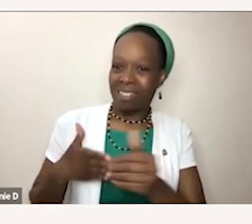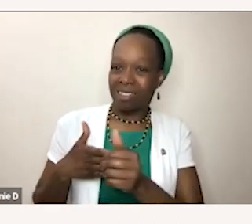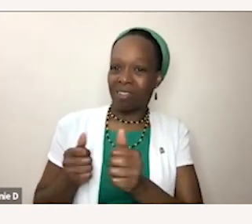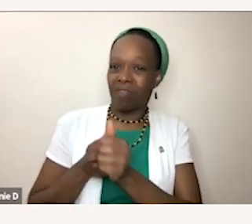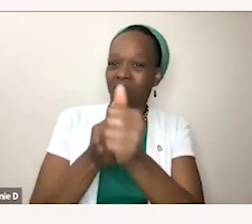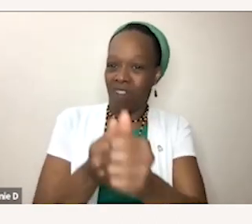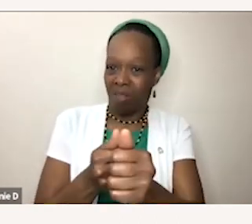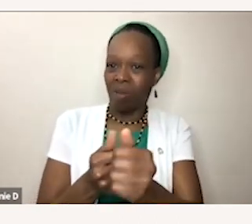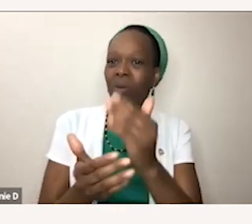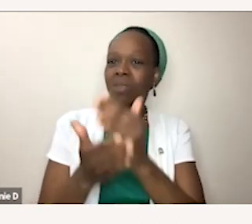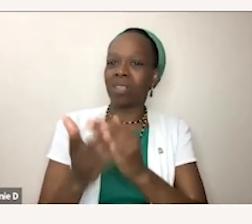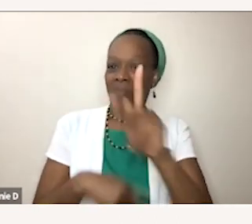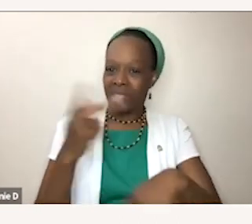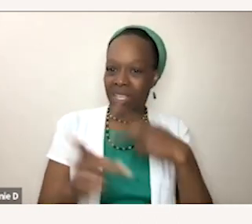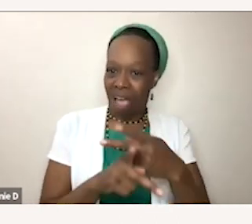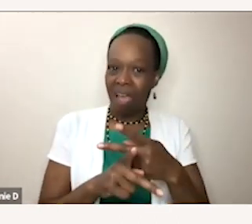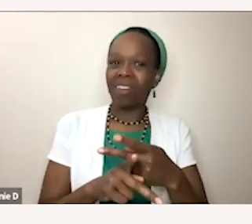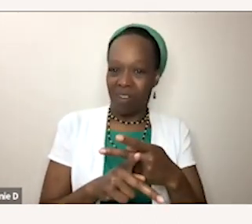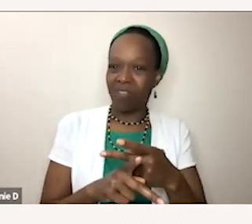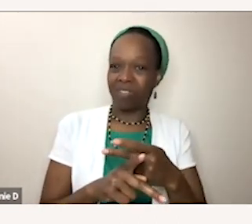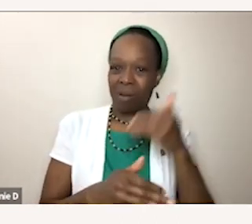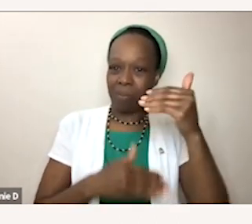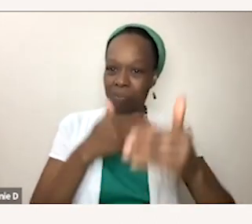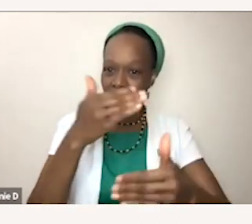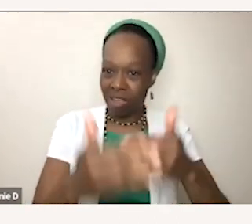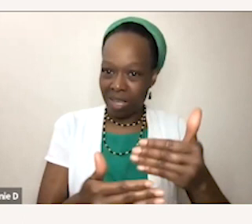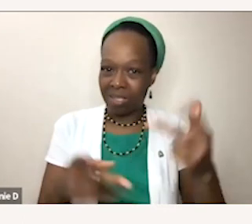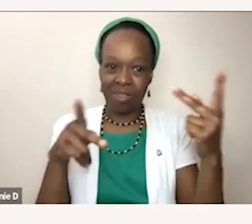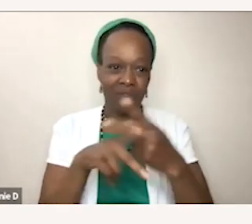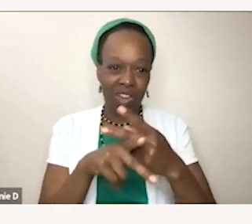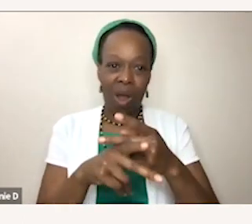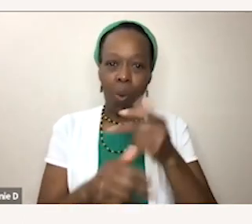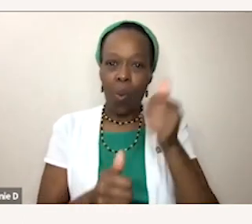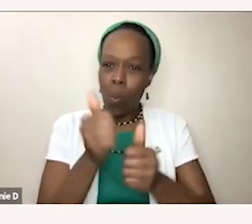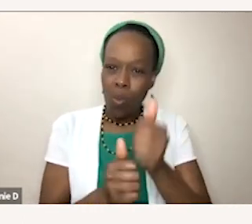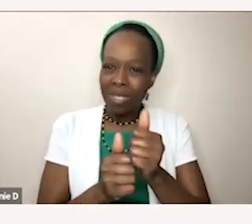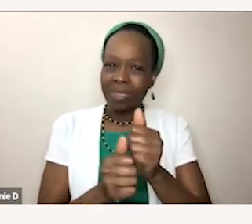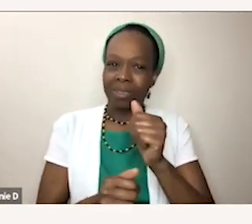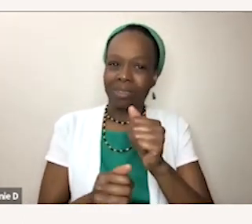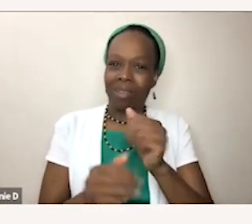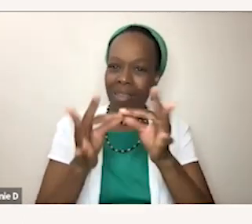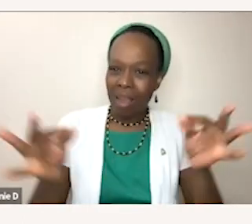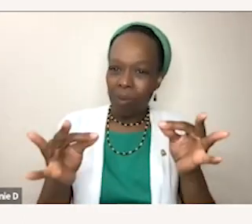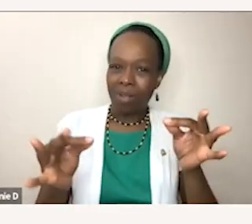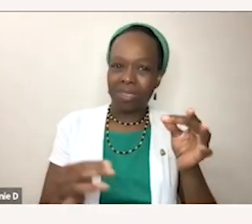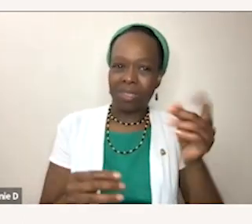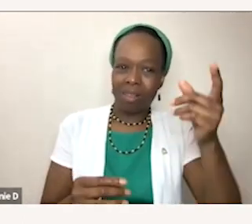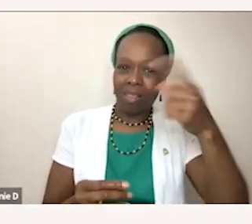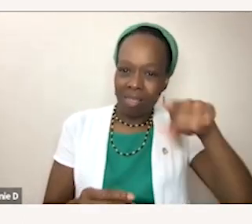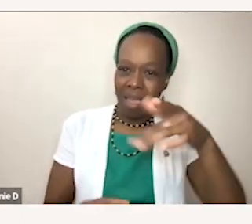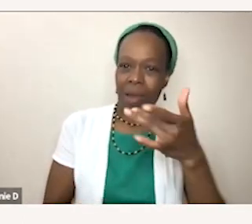feel comfortable using in reference to themselves. And it's true to